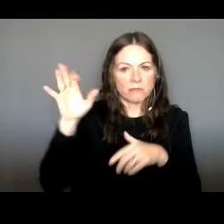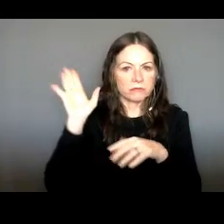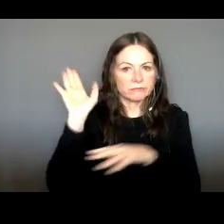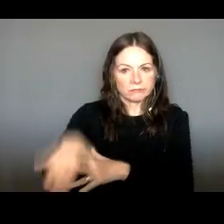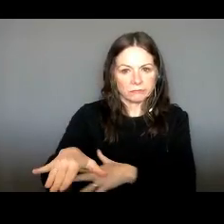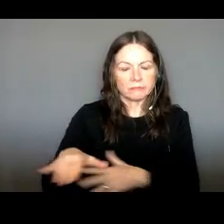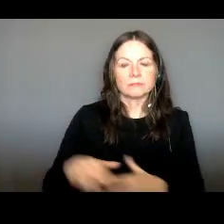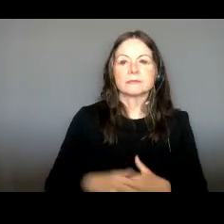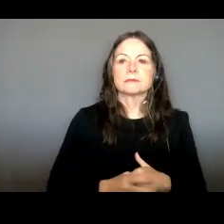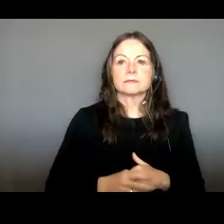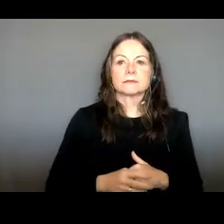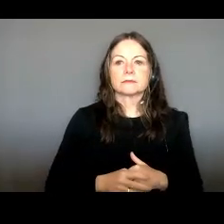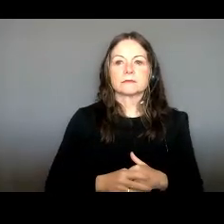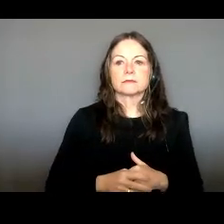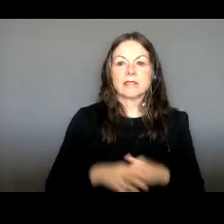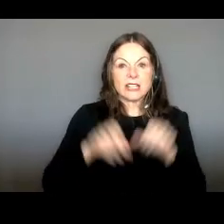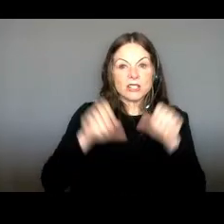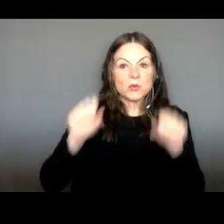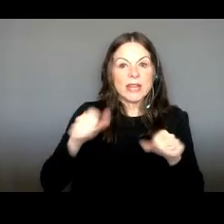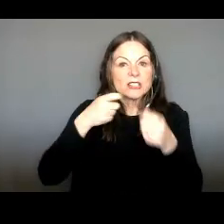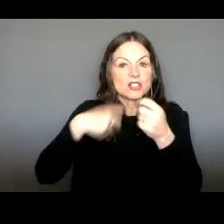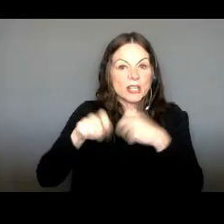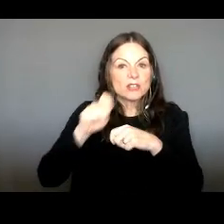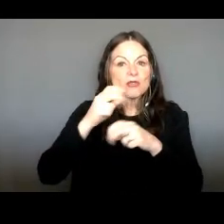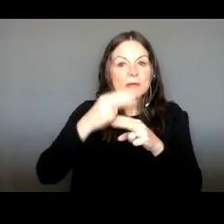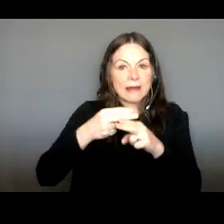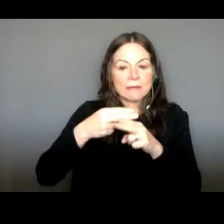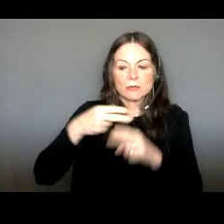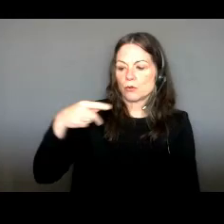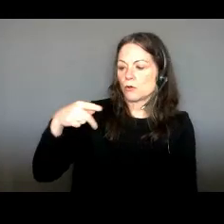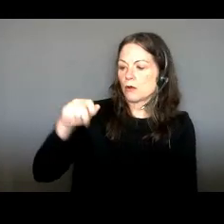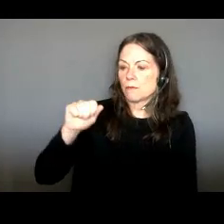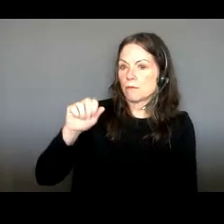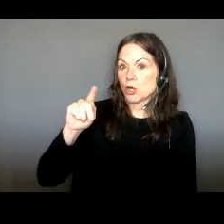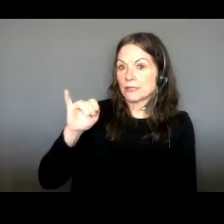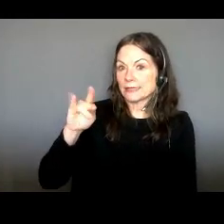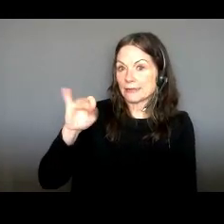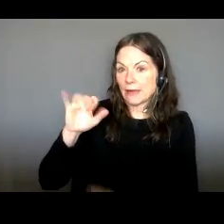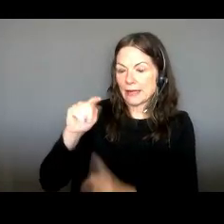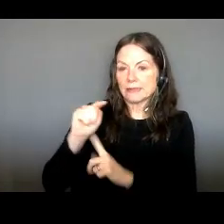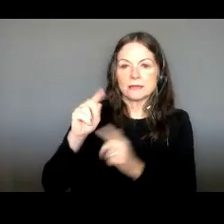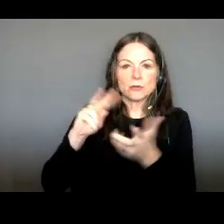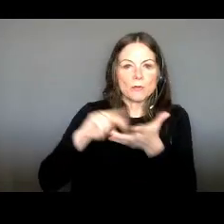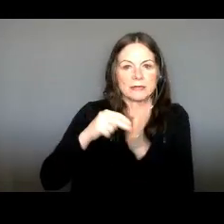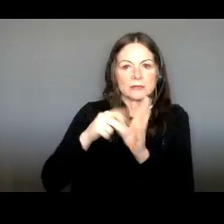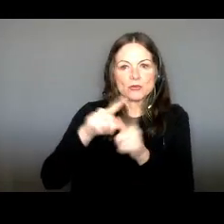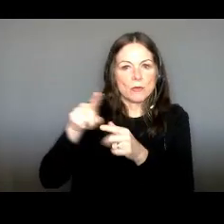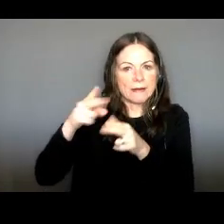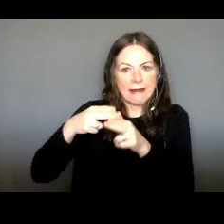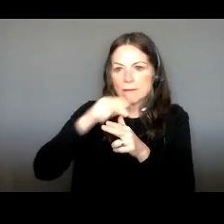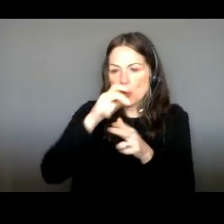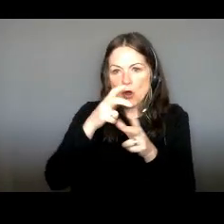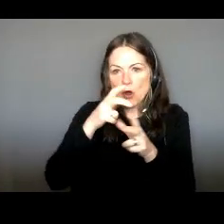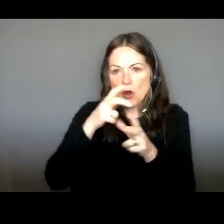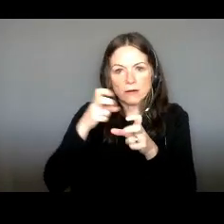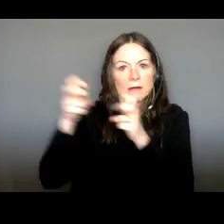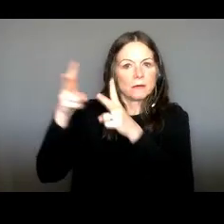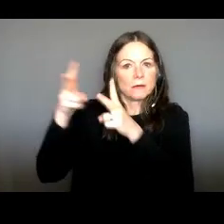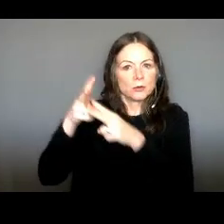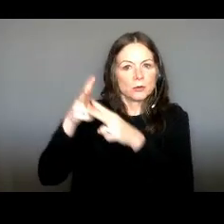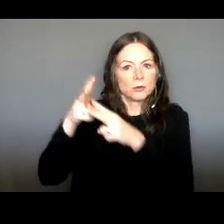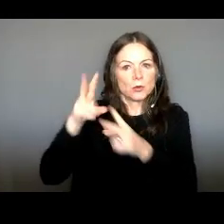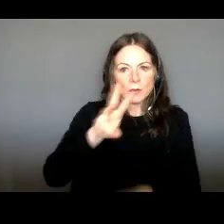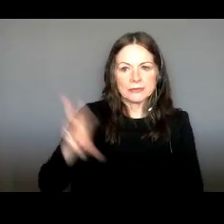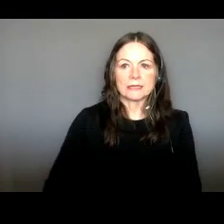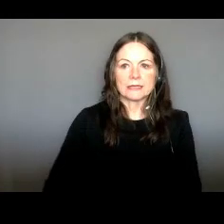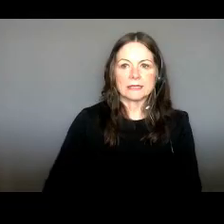and also rename yourself to participant and submit your questions via chat only. We will also provide a copy of